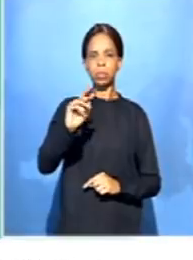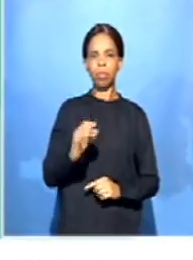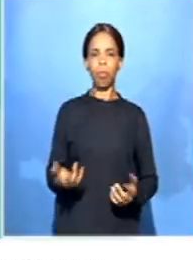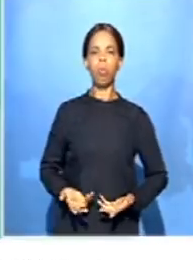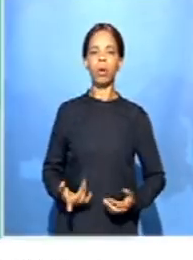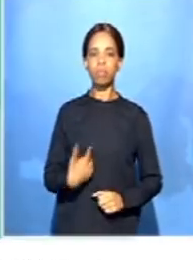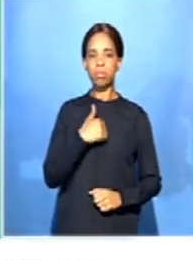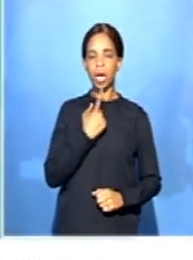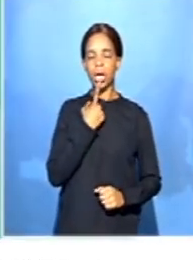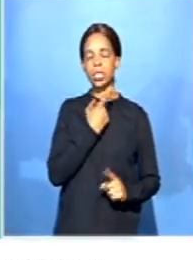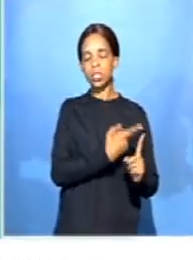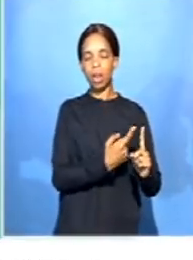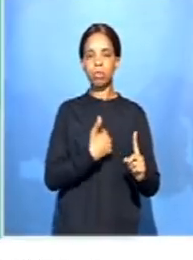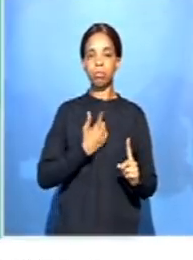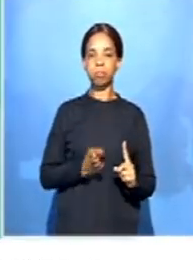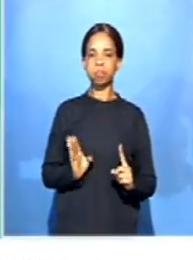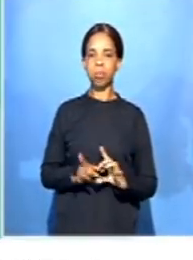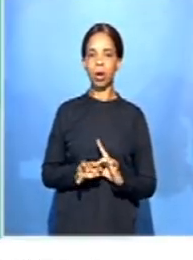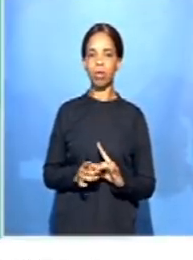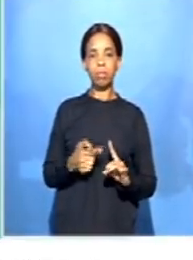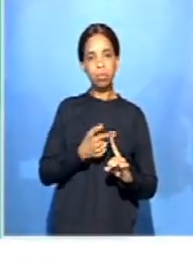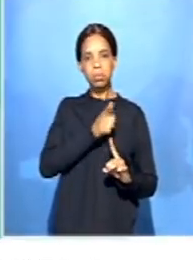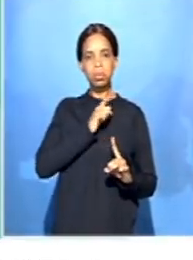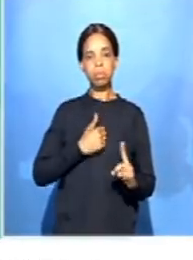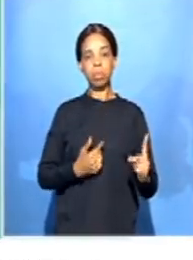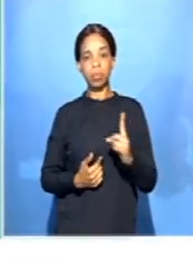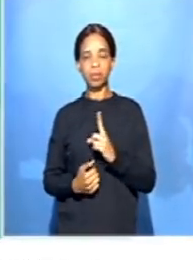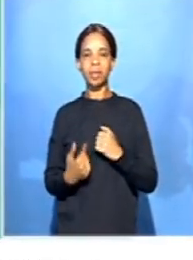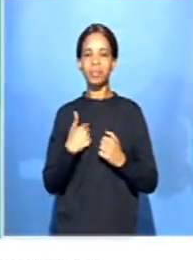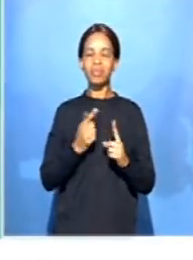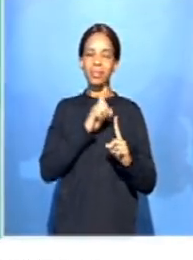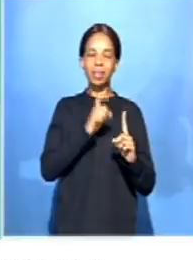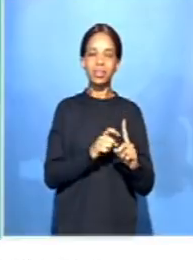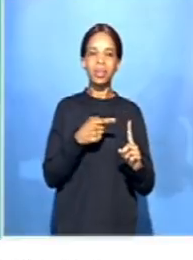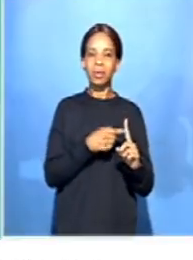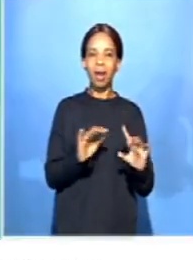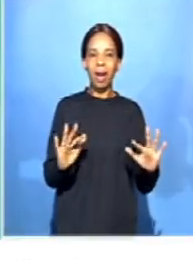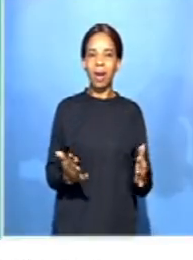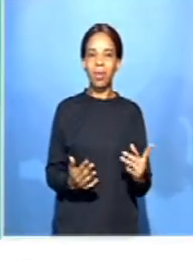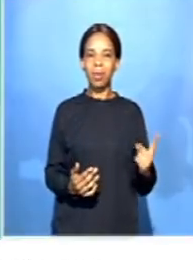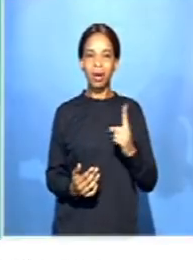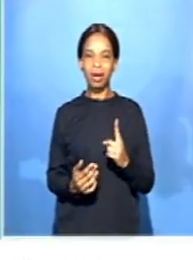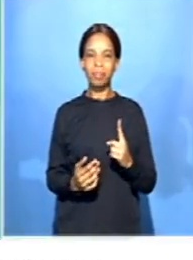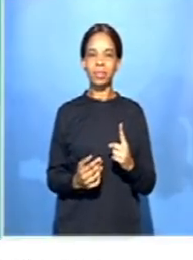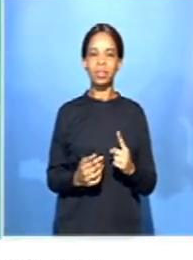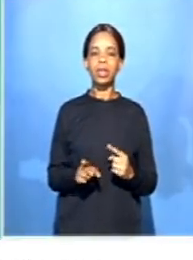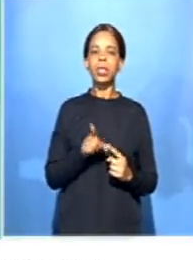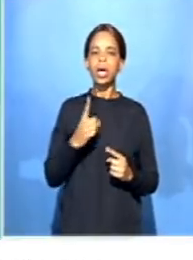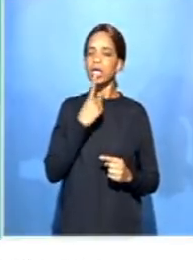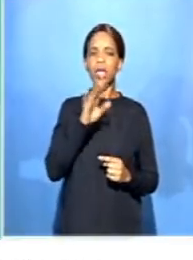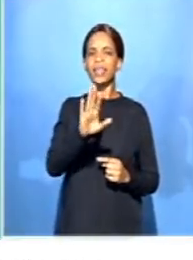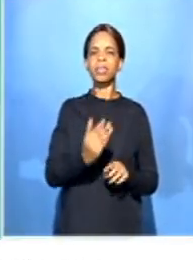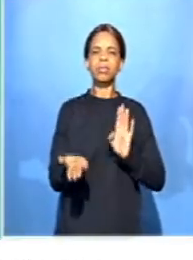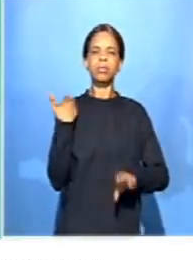at home, and I'm coming." Kiri, sister, utlakaying. I leave your traffic cops story